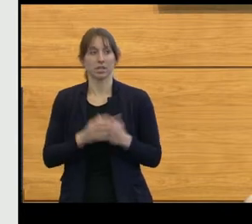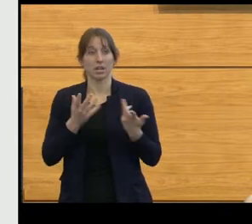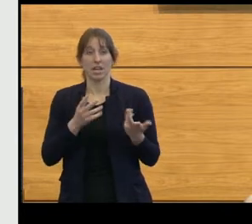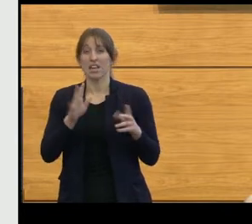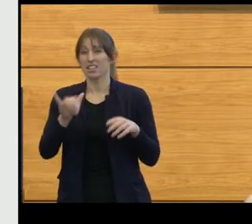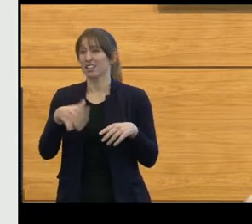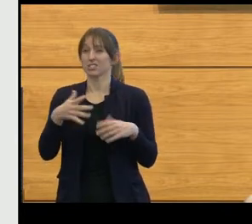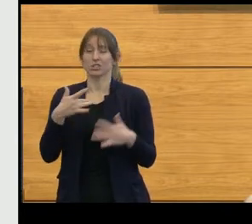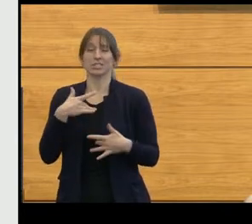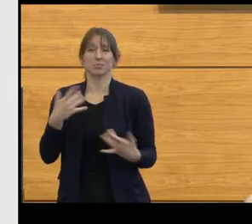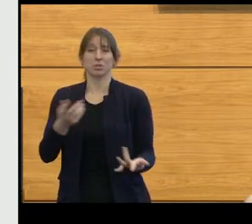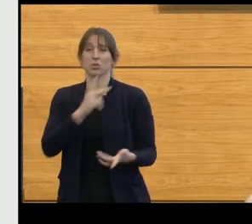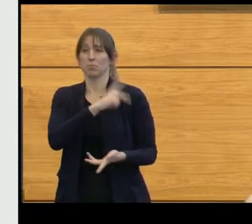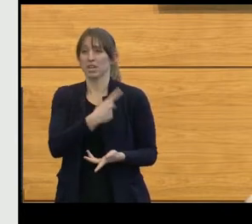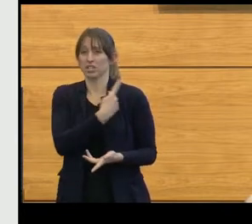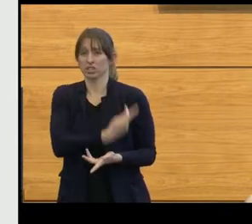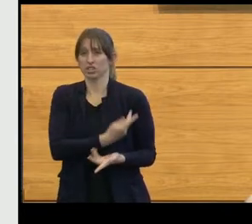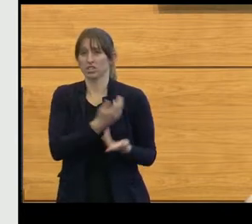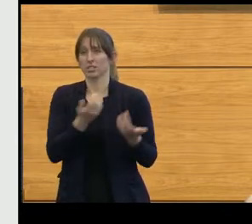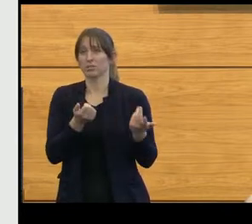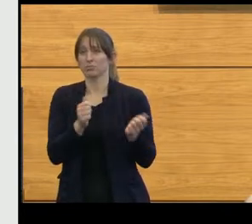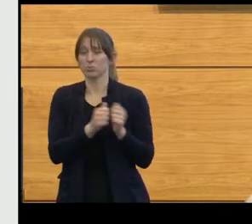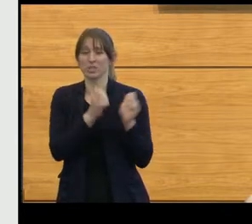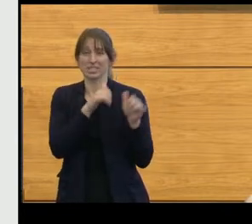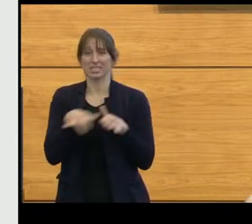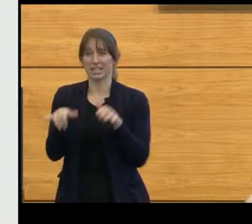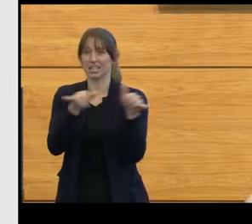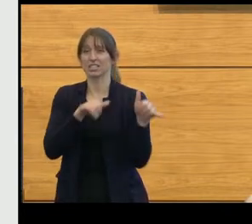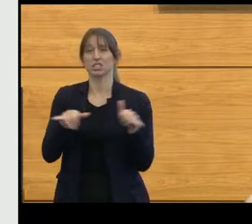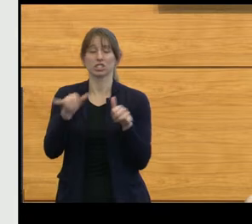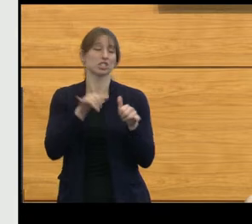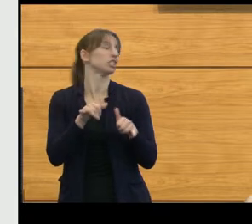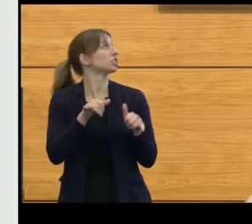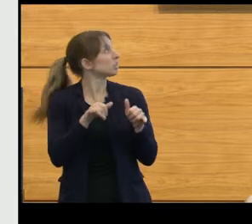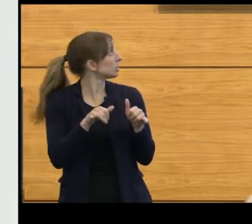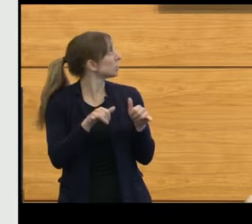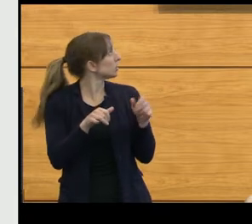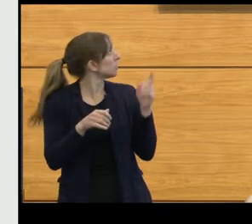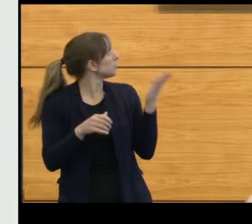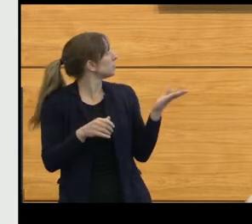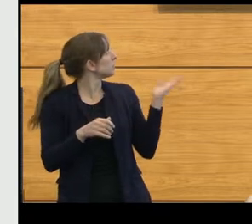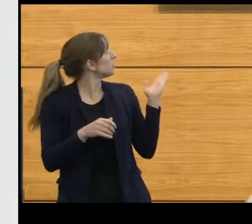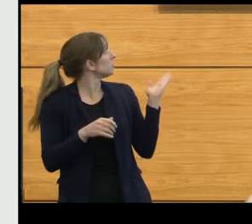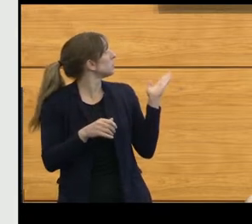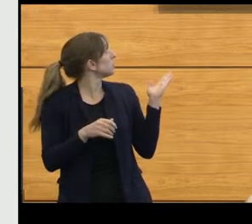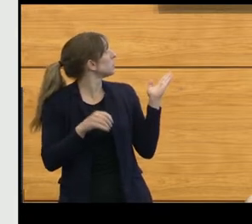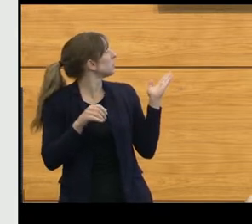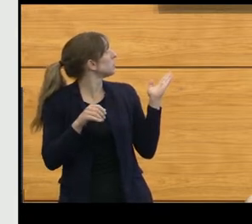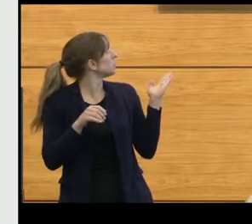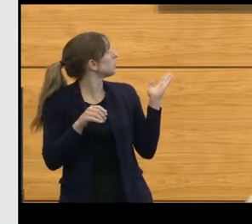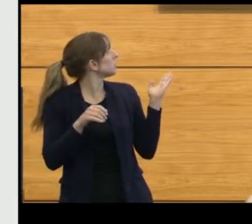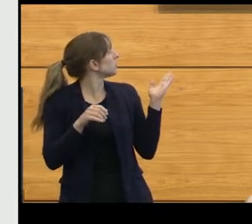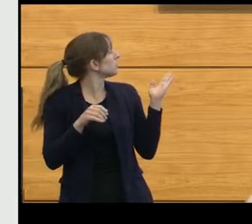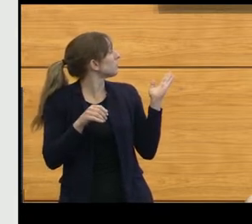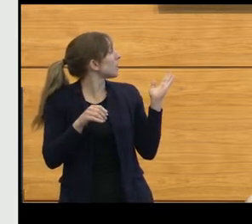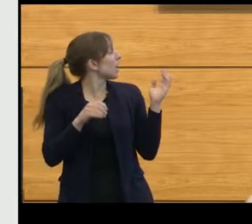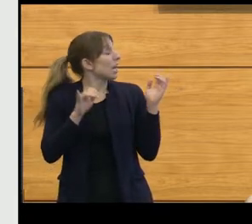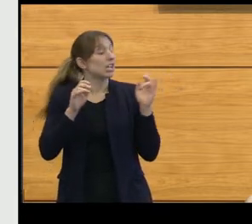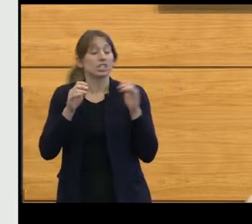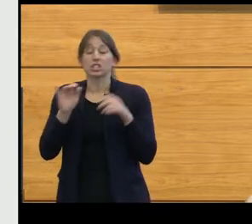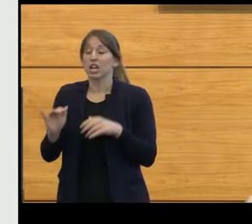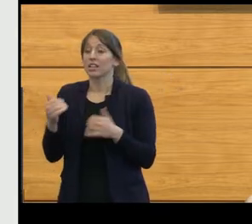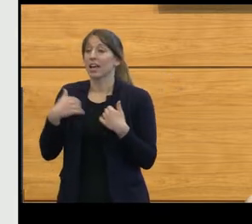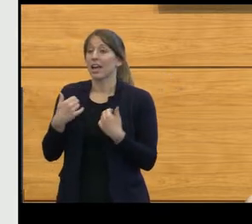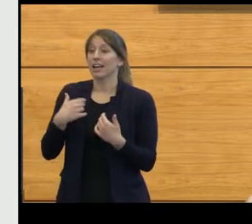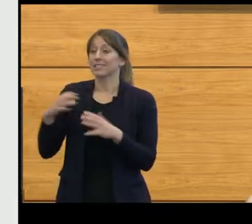standard risk medulloblastoma, they're going to do very well with therapy. A child that has a group C medulloblastoma is